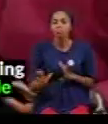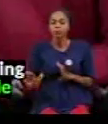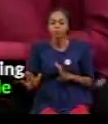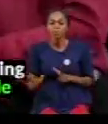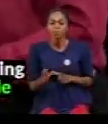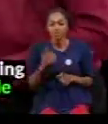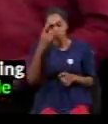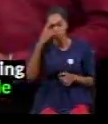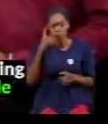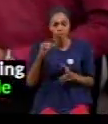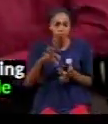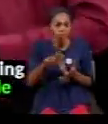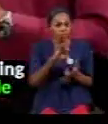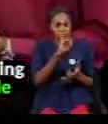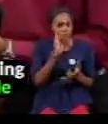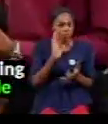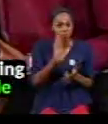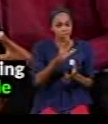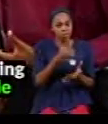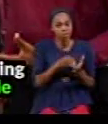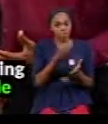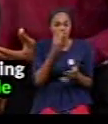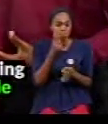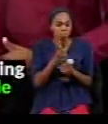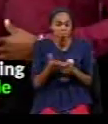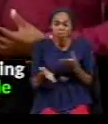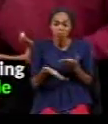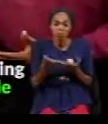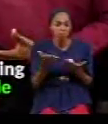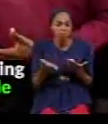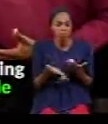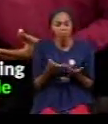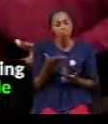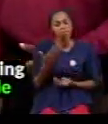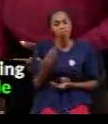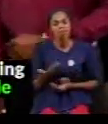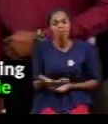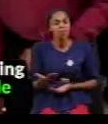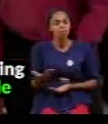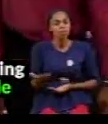For the choice is yours, it's just a simple thing.